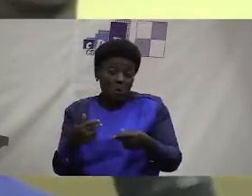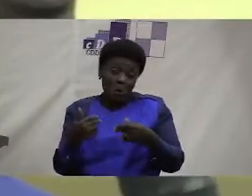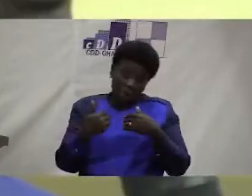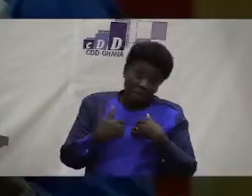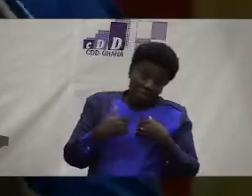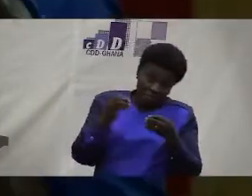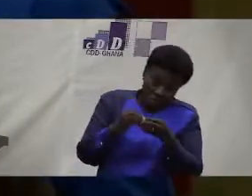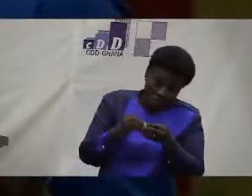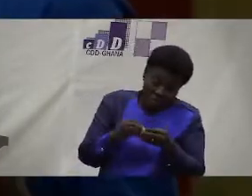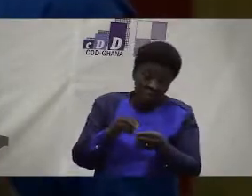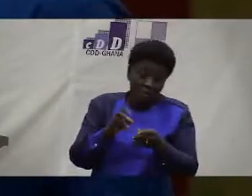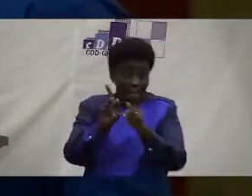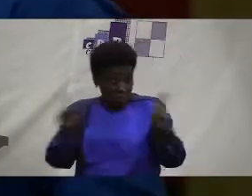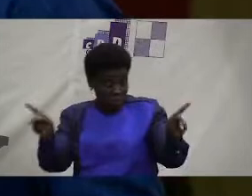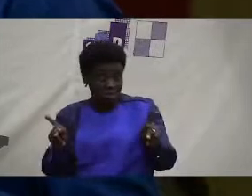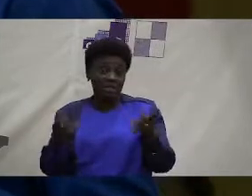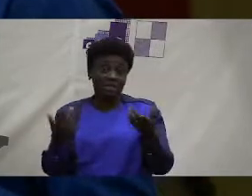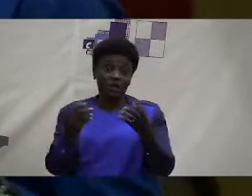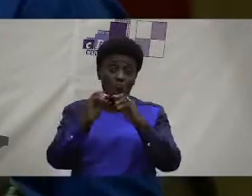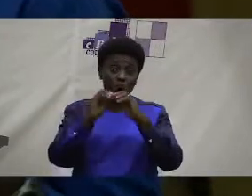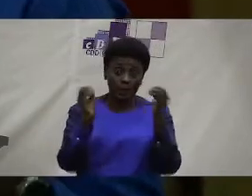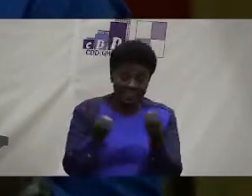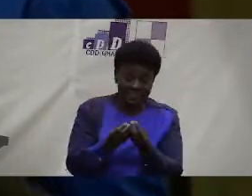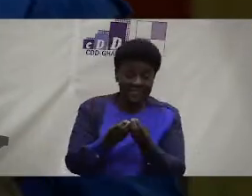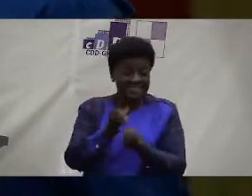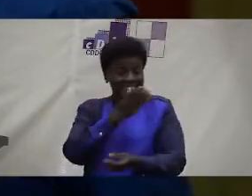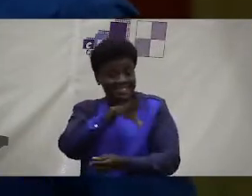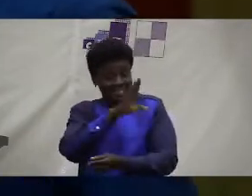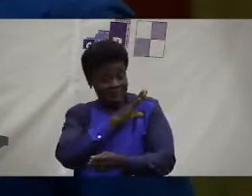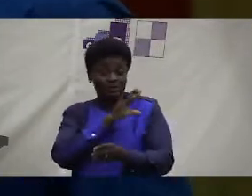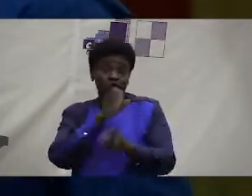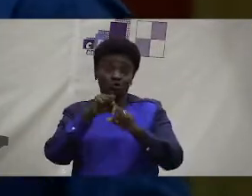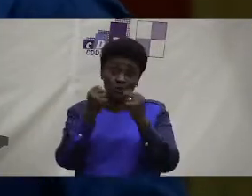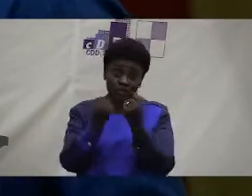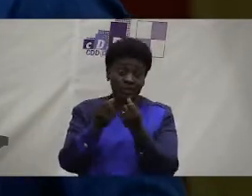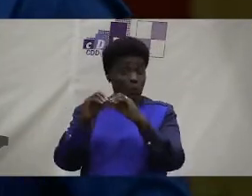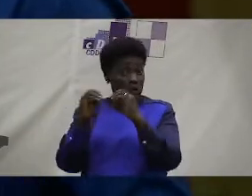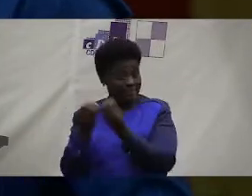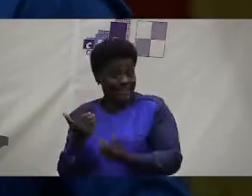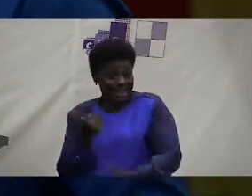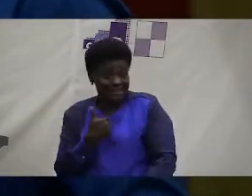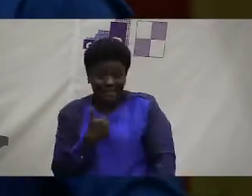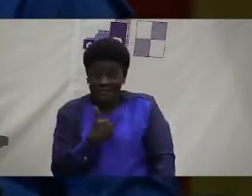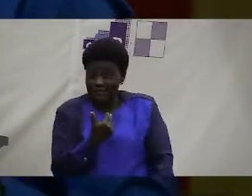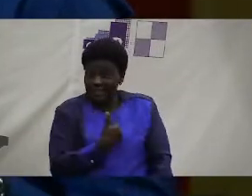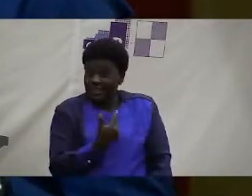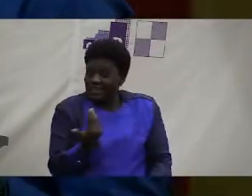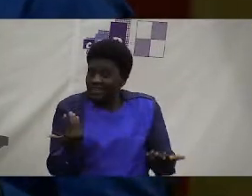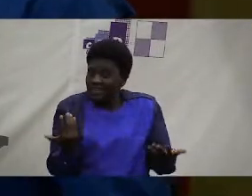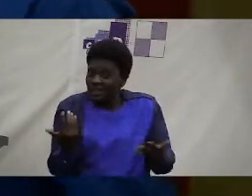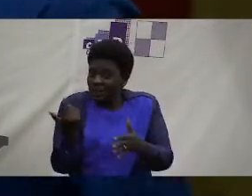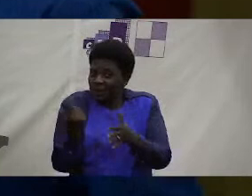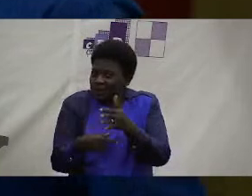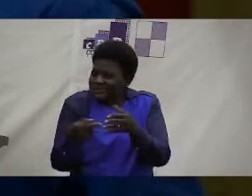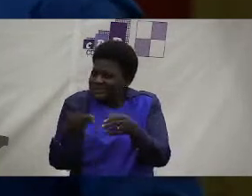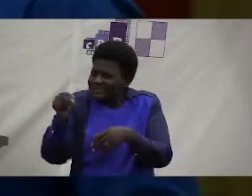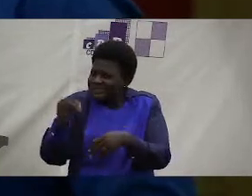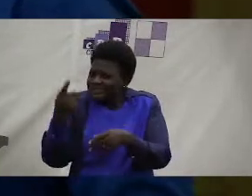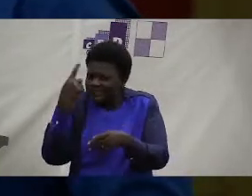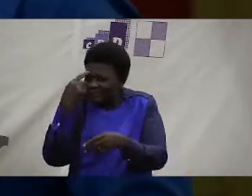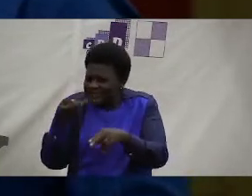of civil society organization, it's being filled by just a little of them. So while the need for us to increase the